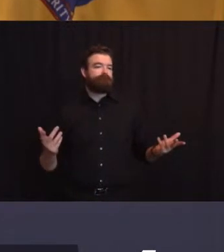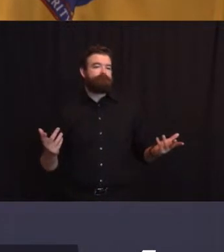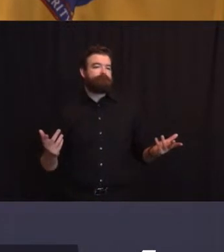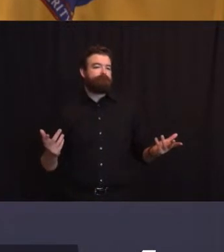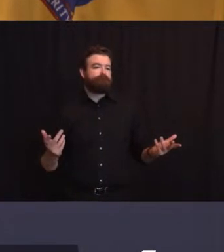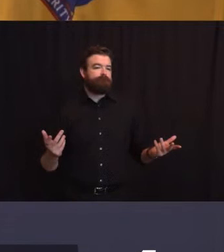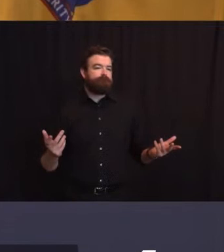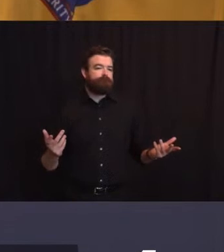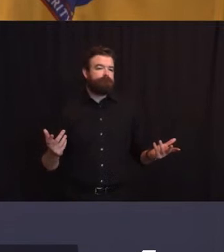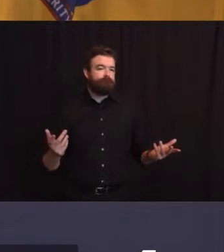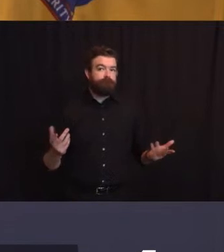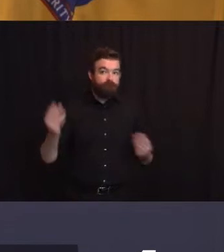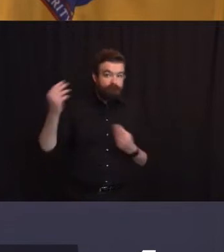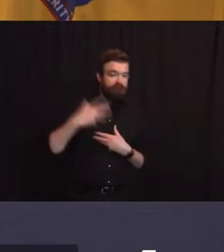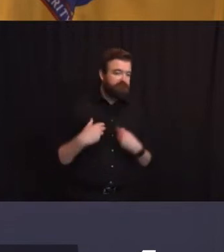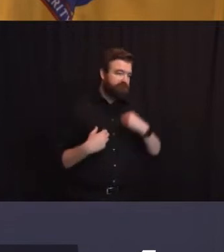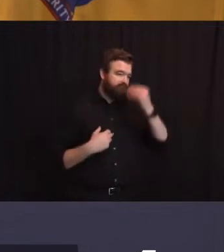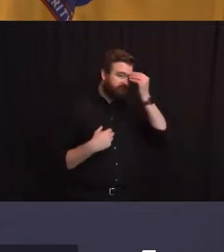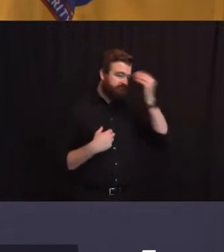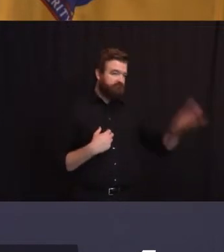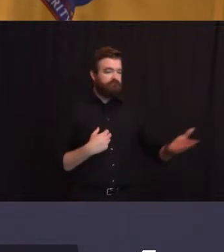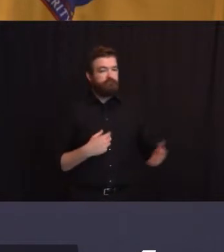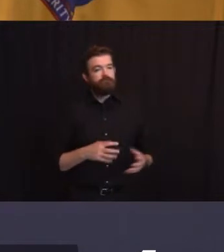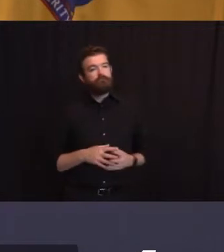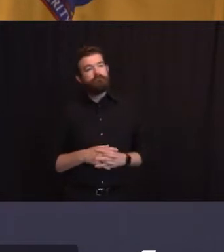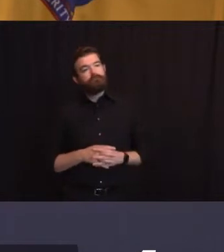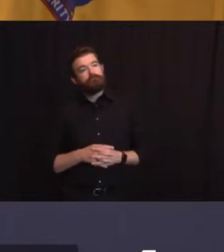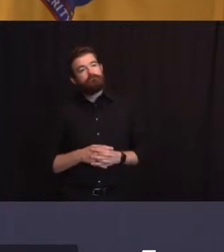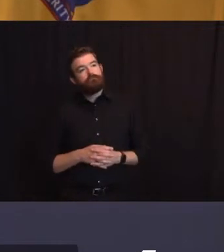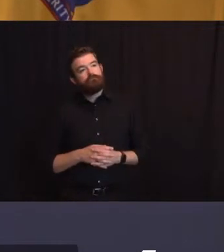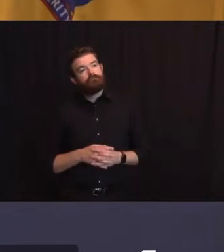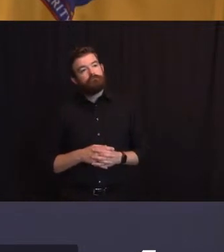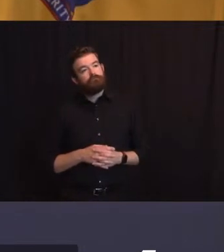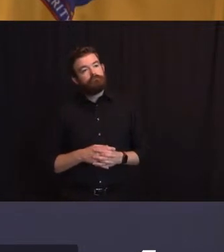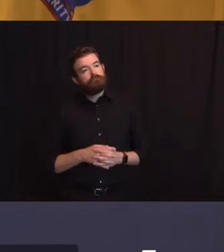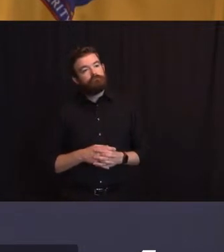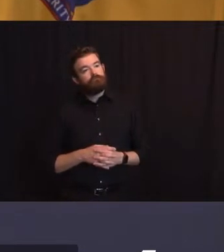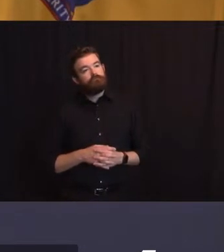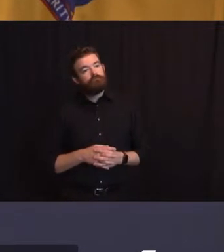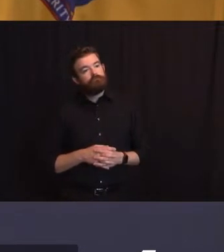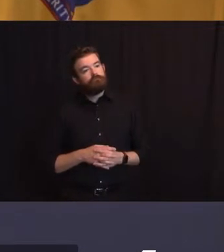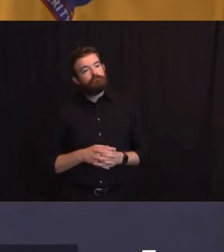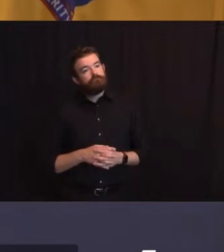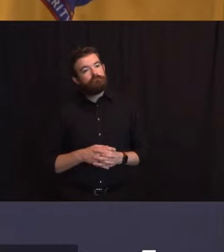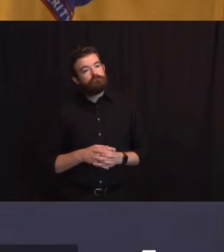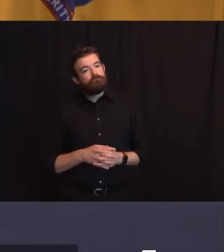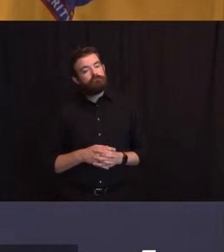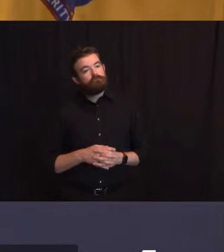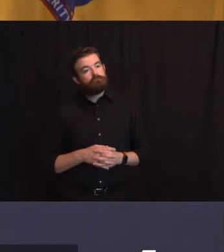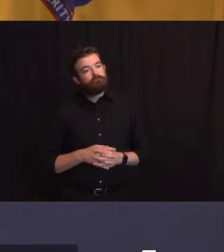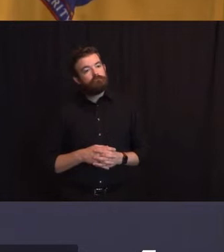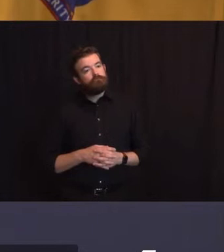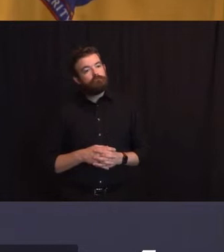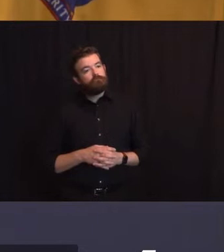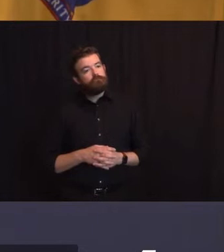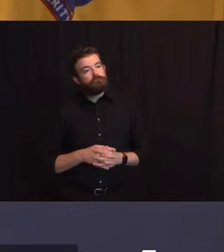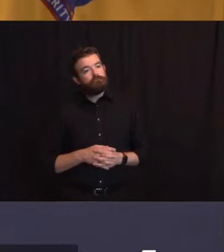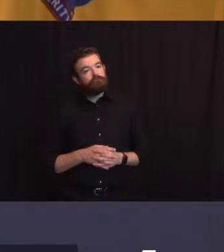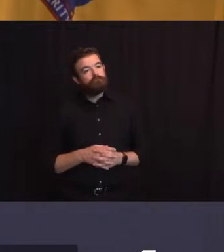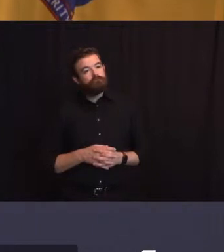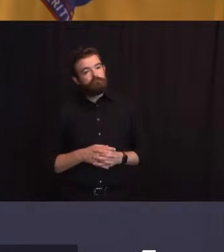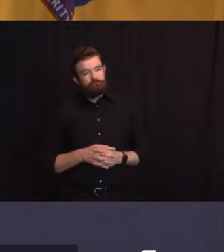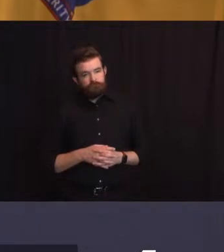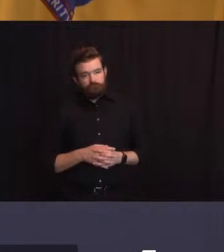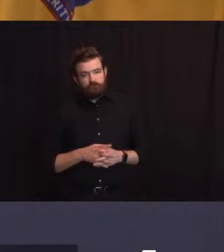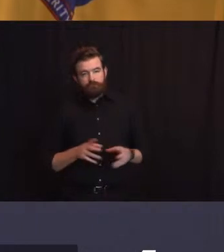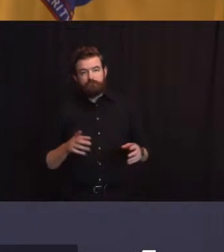obviously that's every part of government. It's important to make sure you've got a smoothly